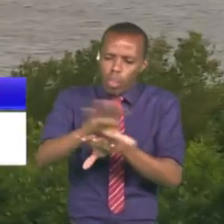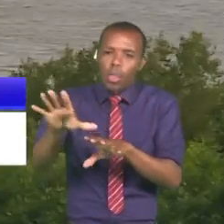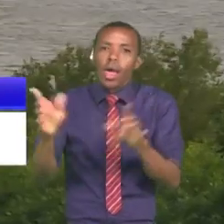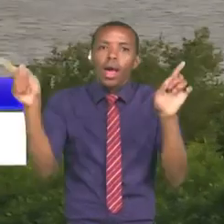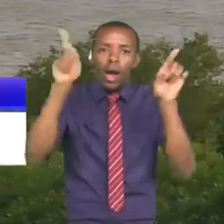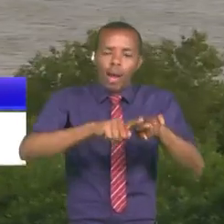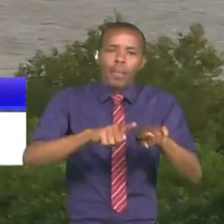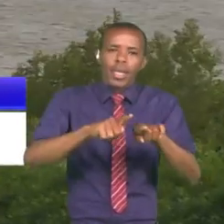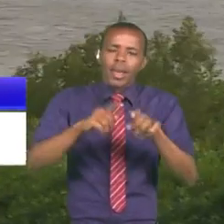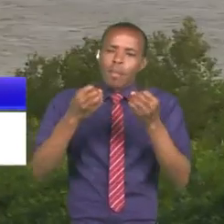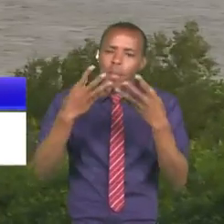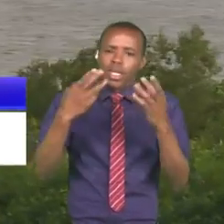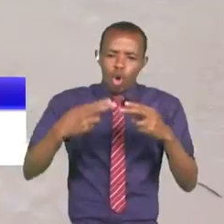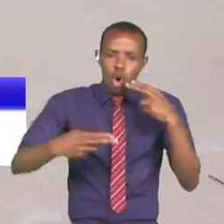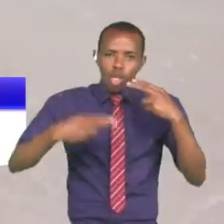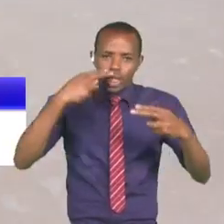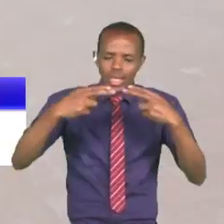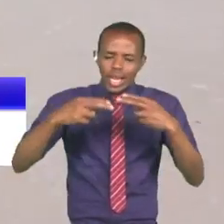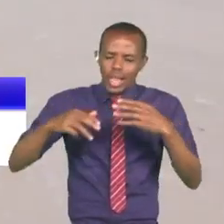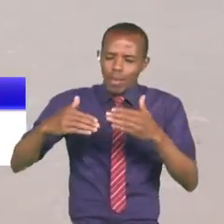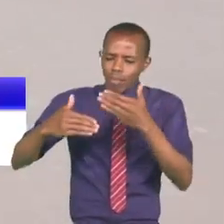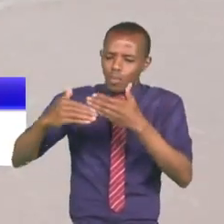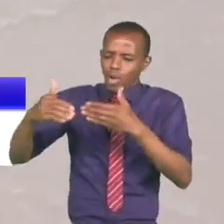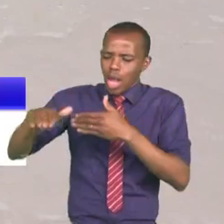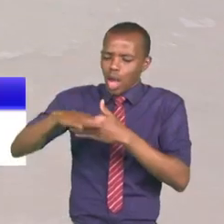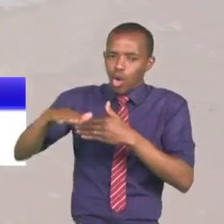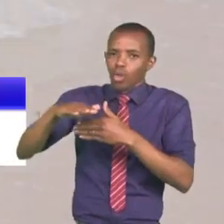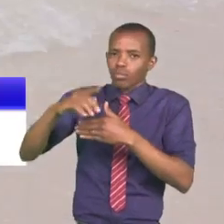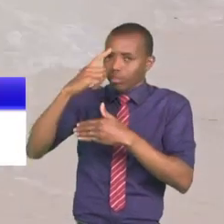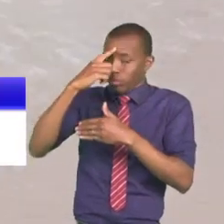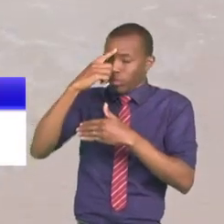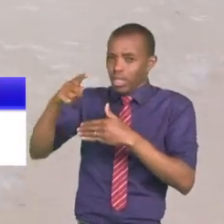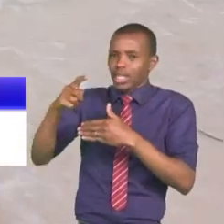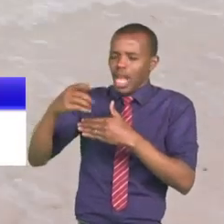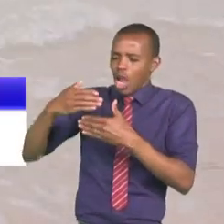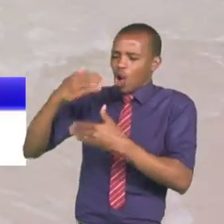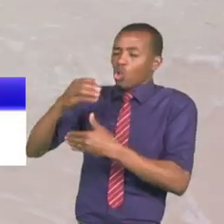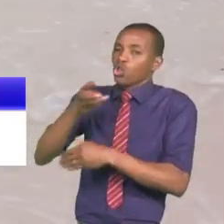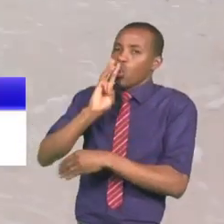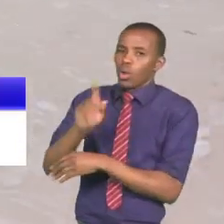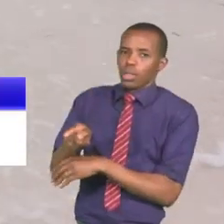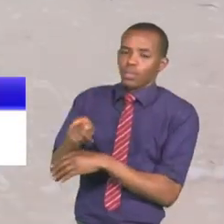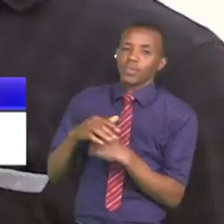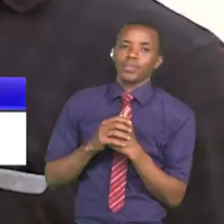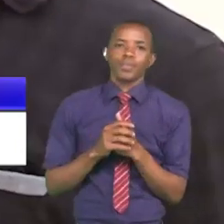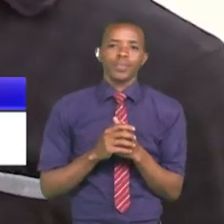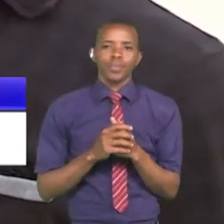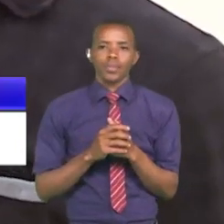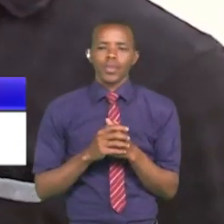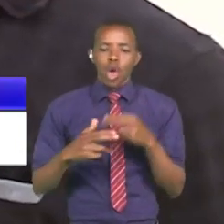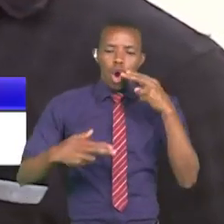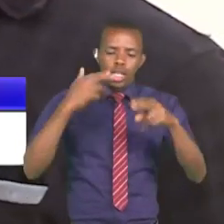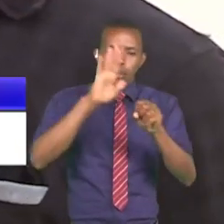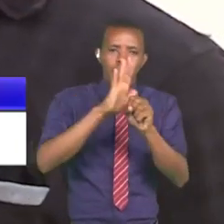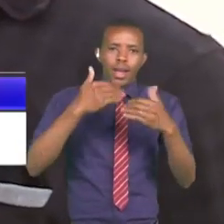happening since many hotels are located along the ocean, some being very close to its waters. Tuko na hoteli nyingi